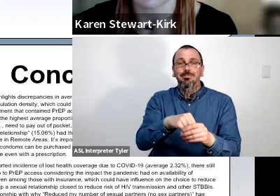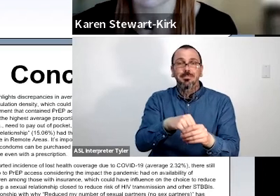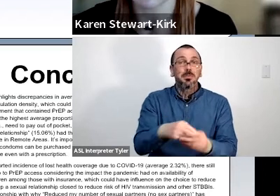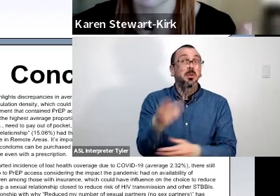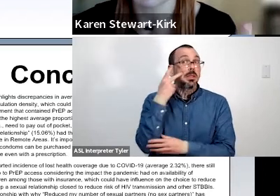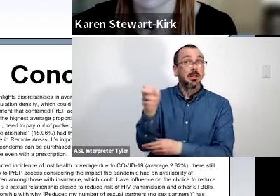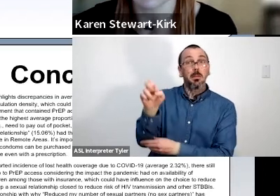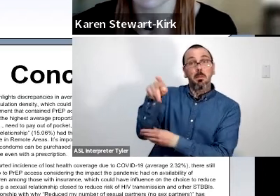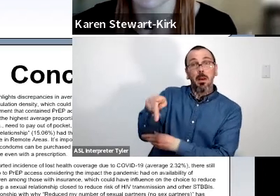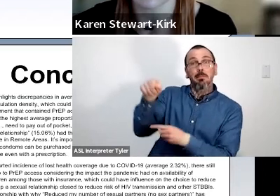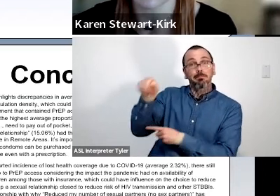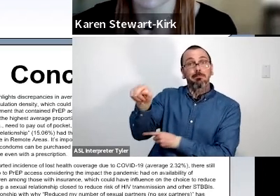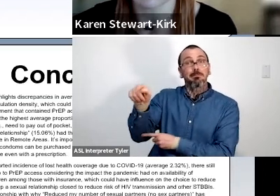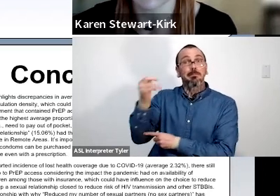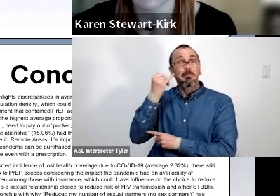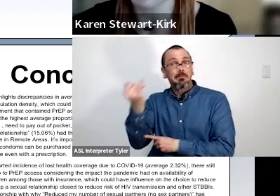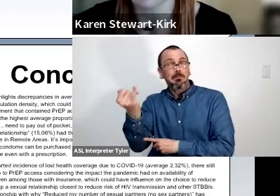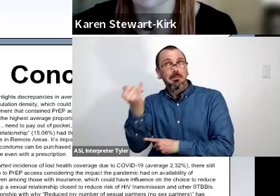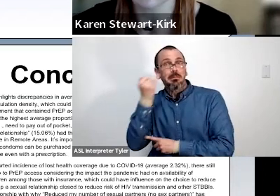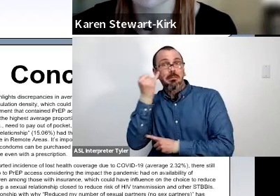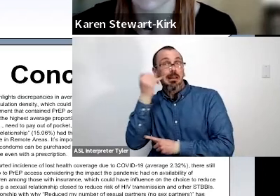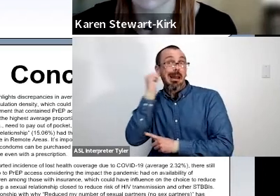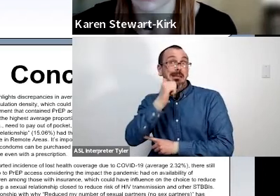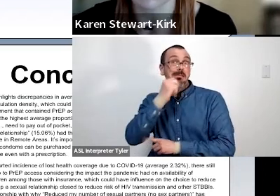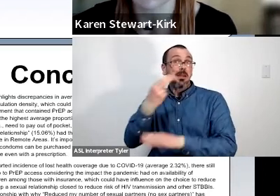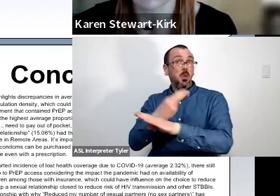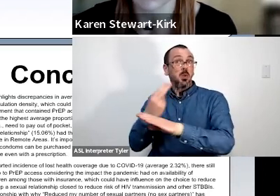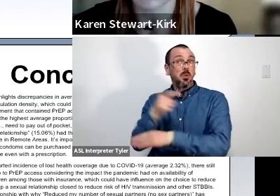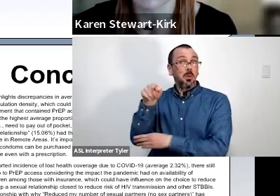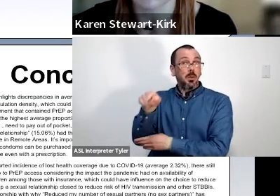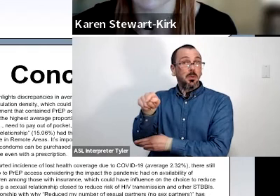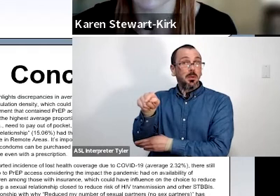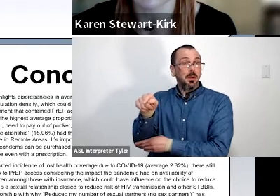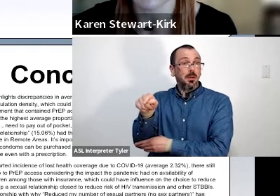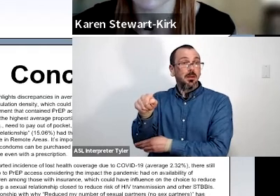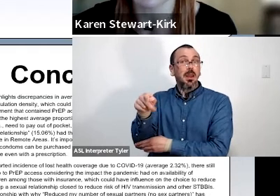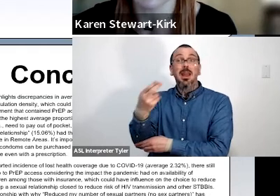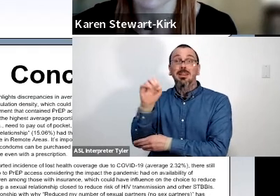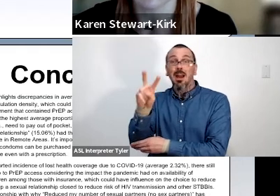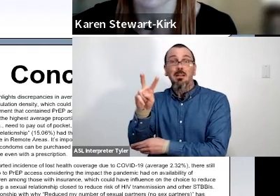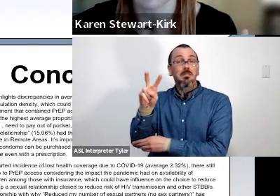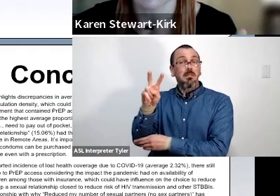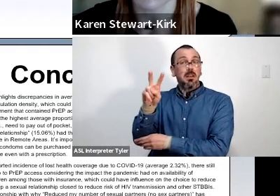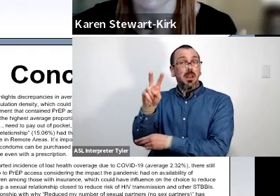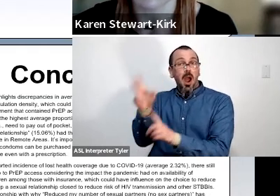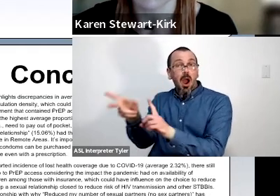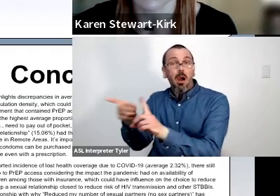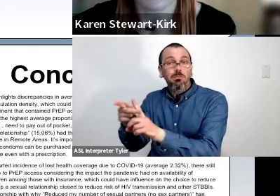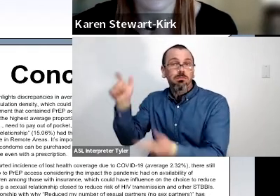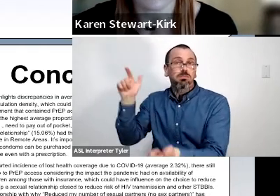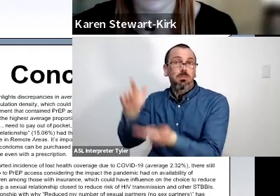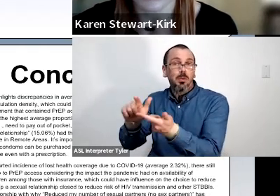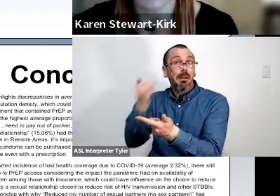use, especially persistent daily use, is more effective at reducing HIV transmission, even when condoms are not